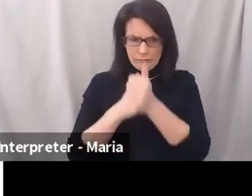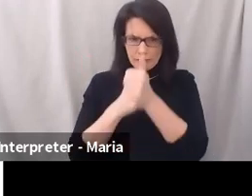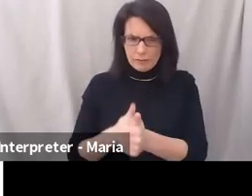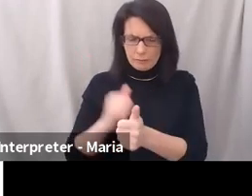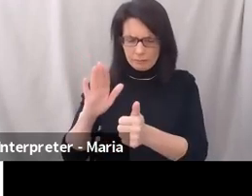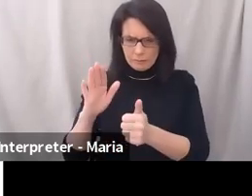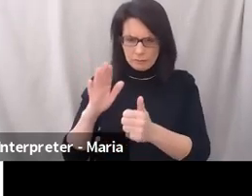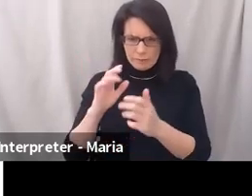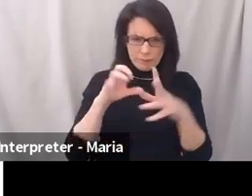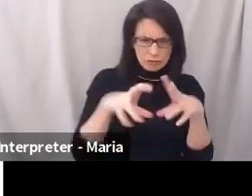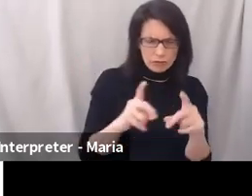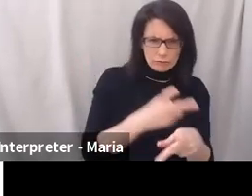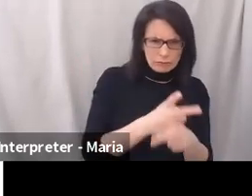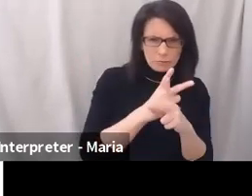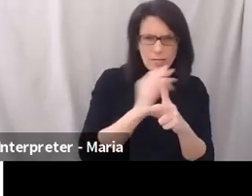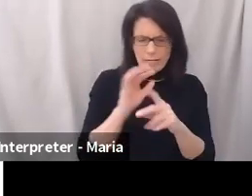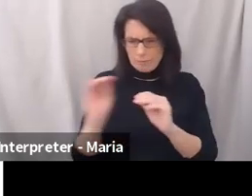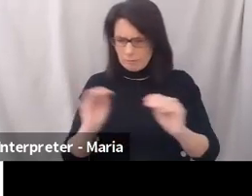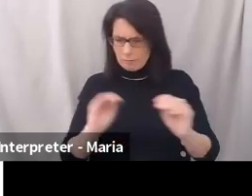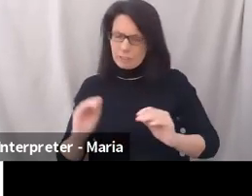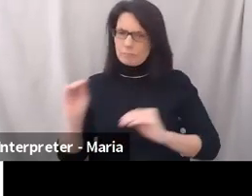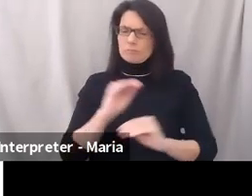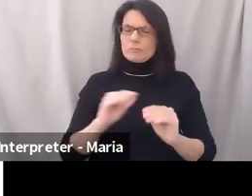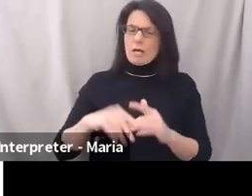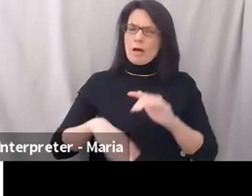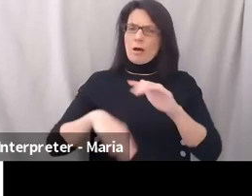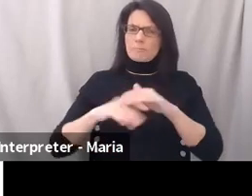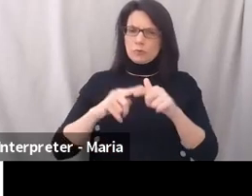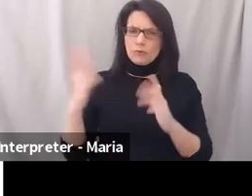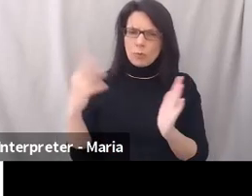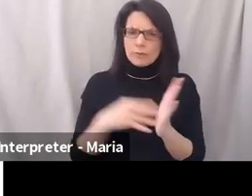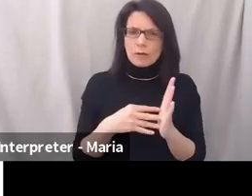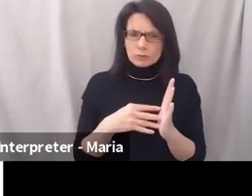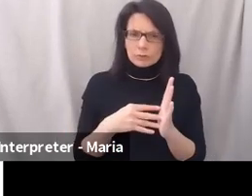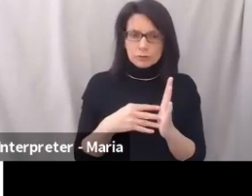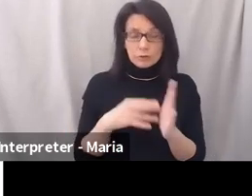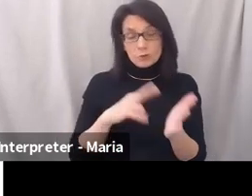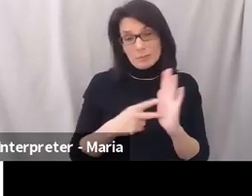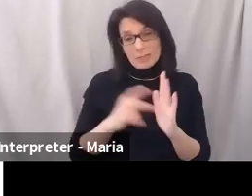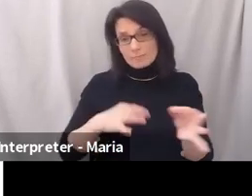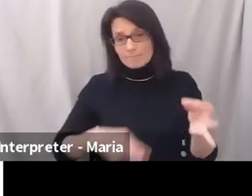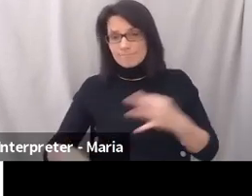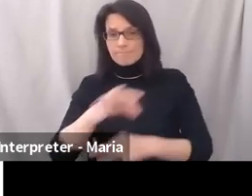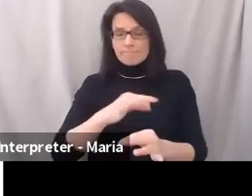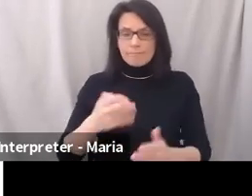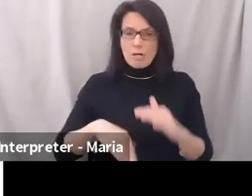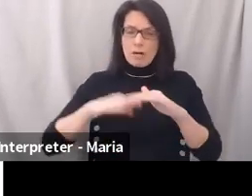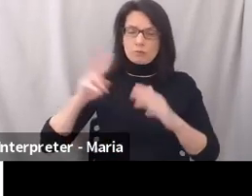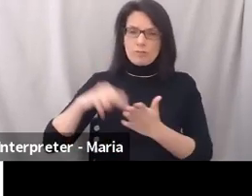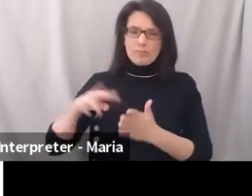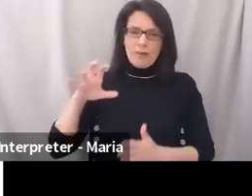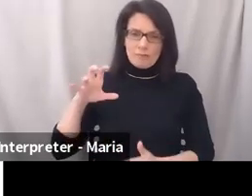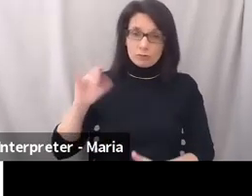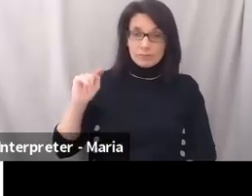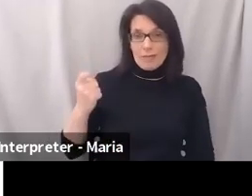put, but even the loans that you are taking, which can result in up to 2,500 in tax credits per